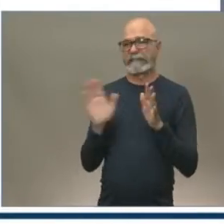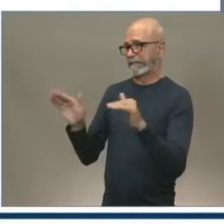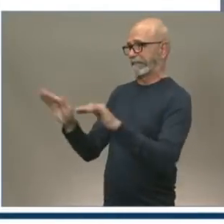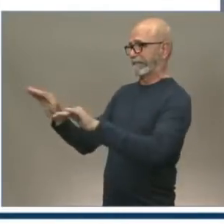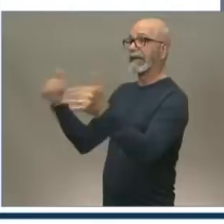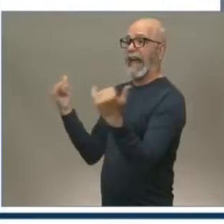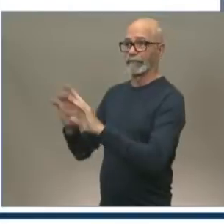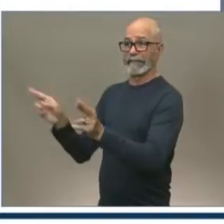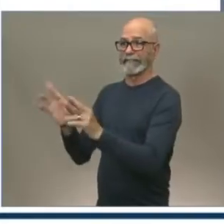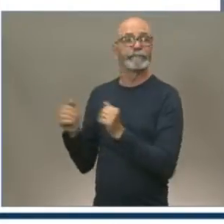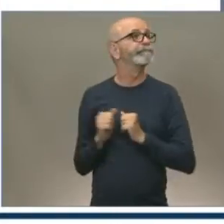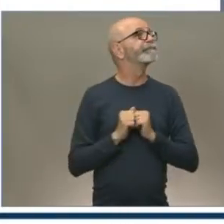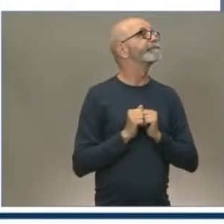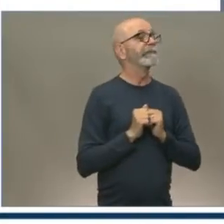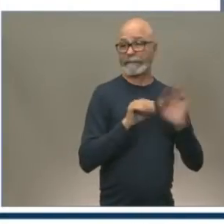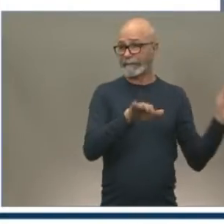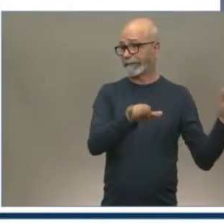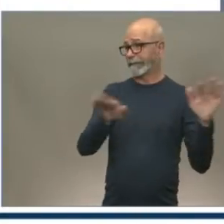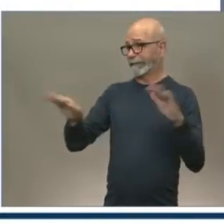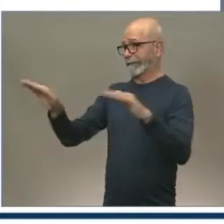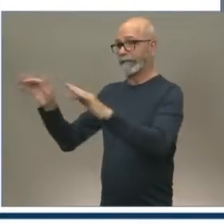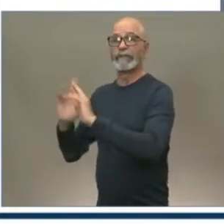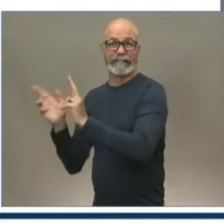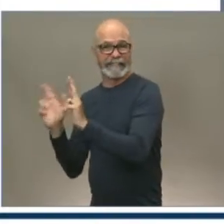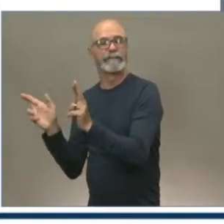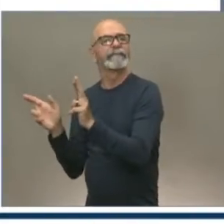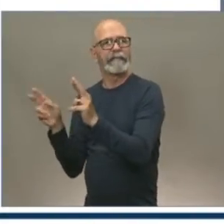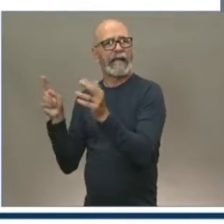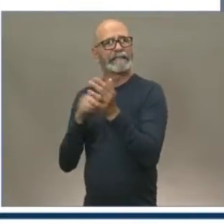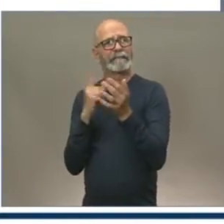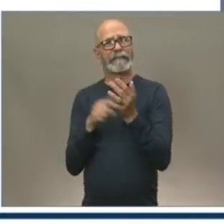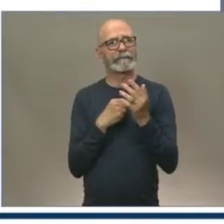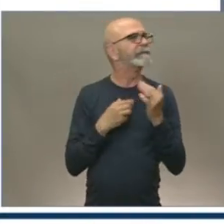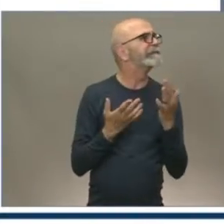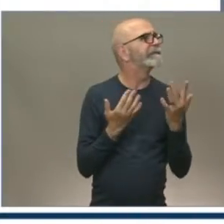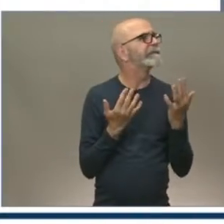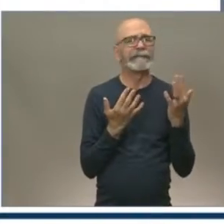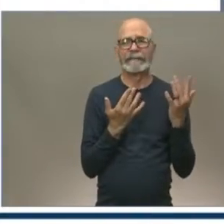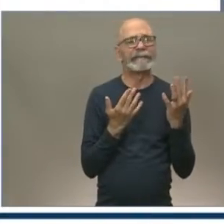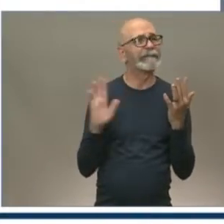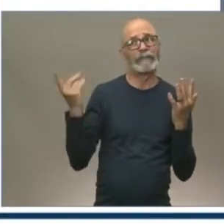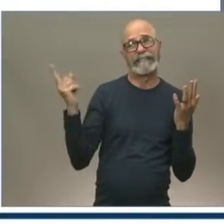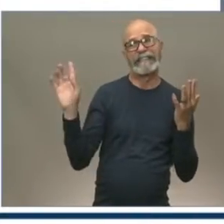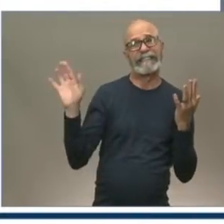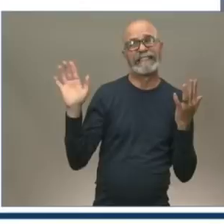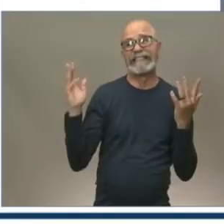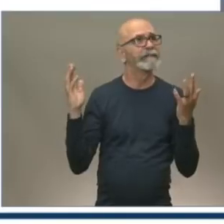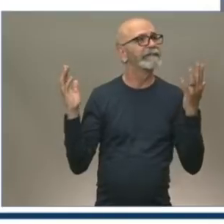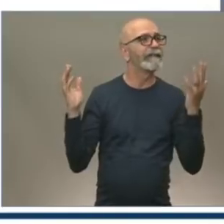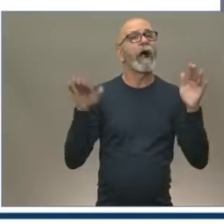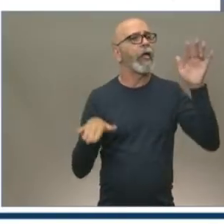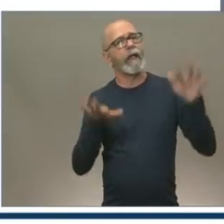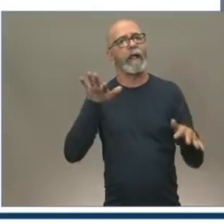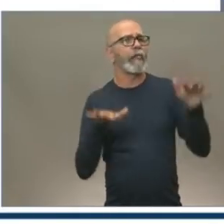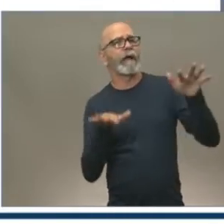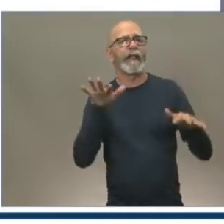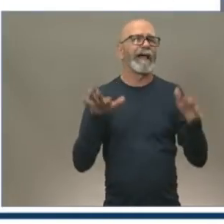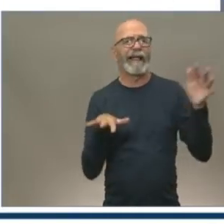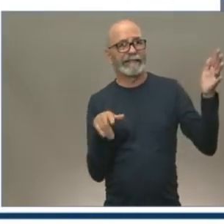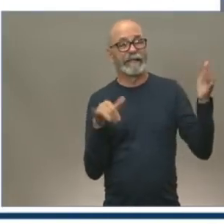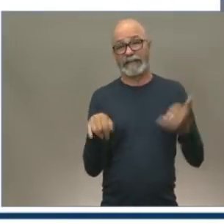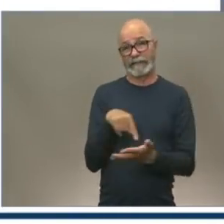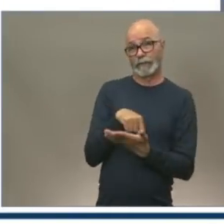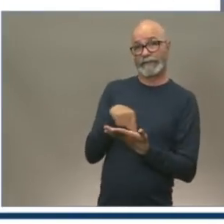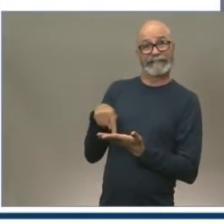There does continue to be significant variation in supply volume and arrival date. For this week and next, our vaccine